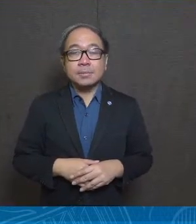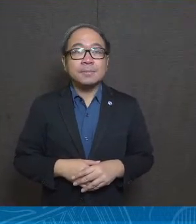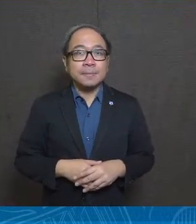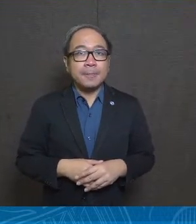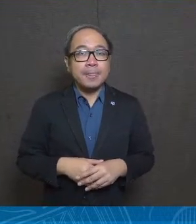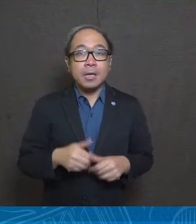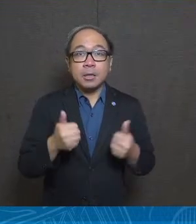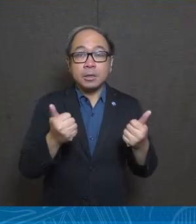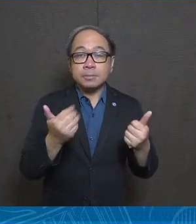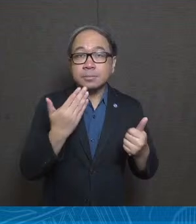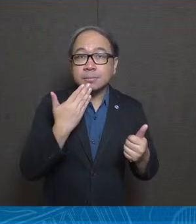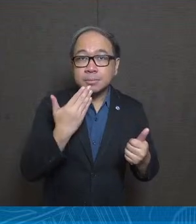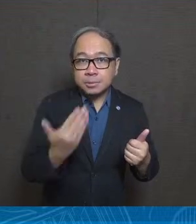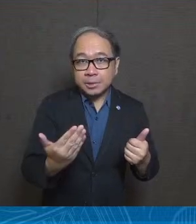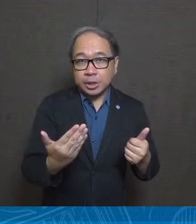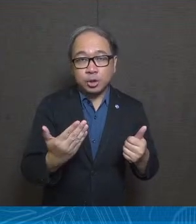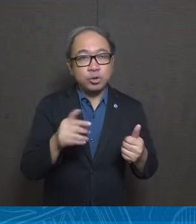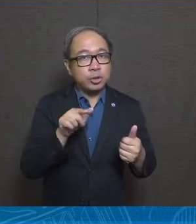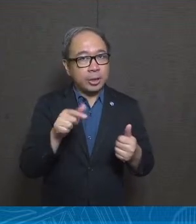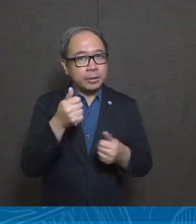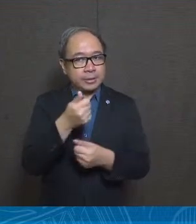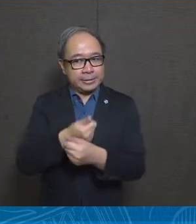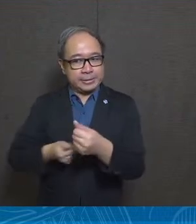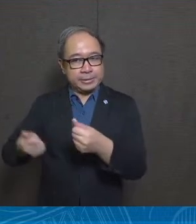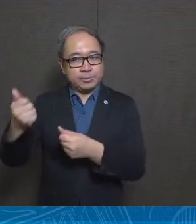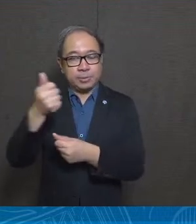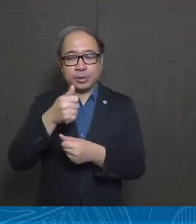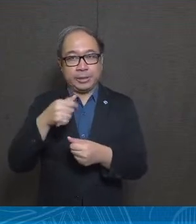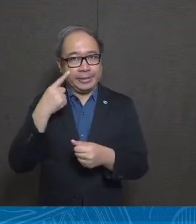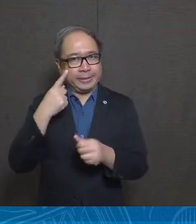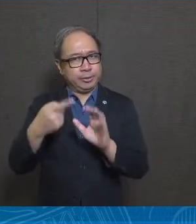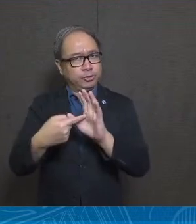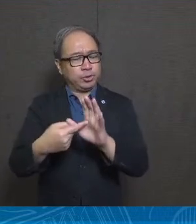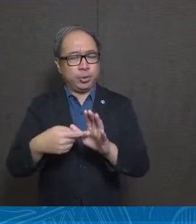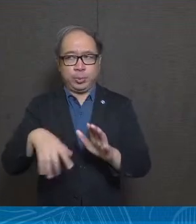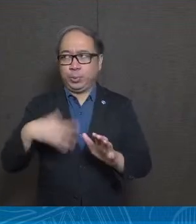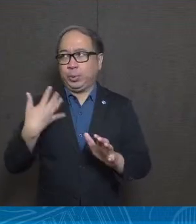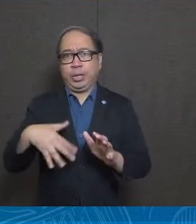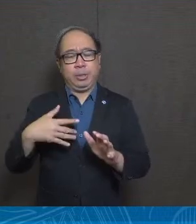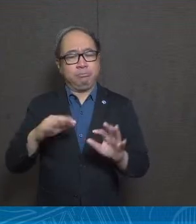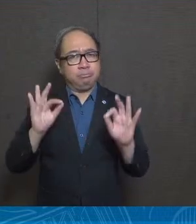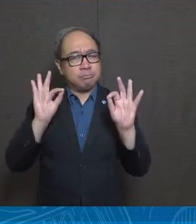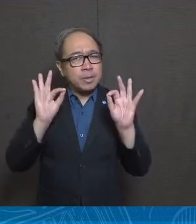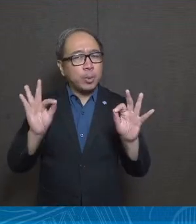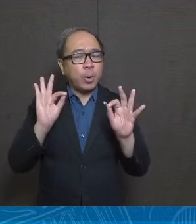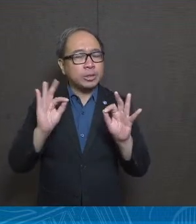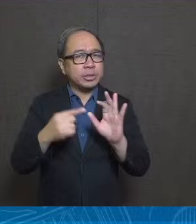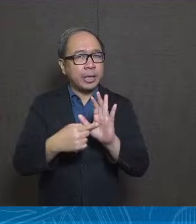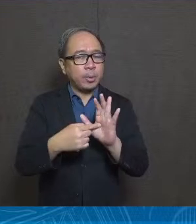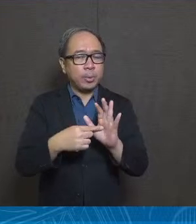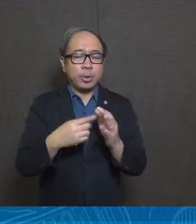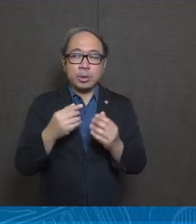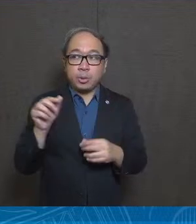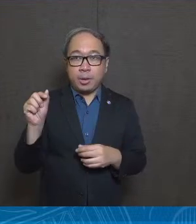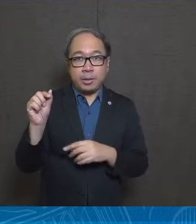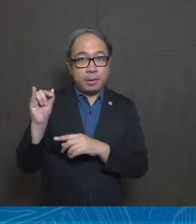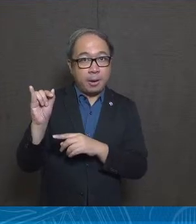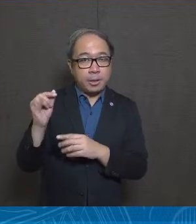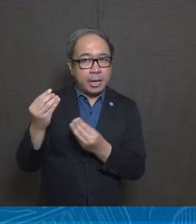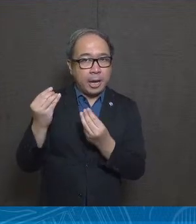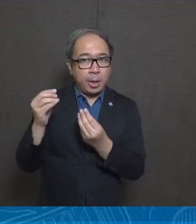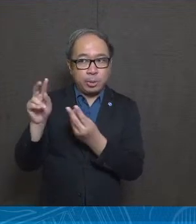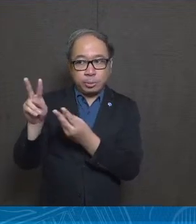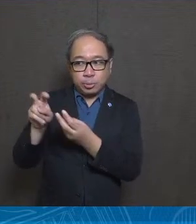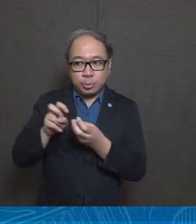Thank you very much, Satoshi, for the excellent example and how AI can be used for all kinds